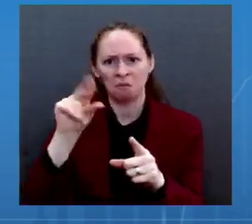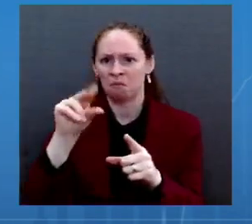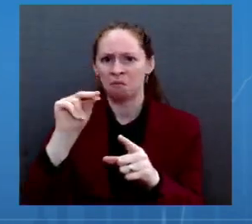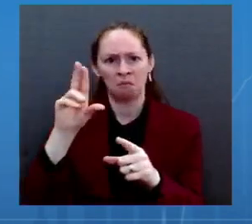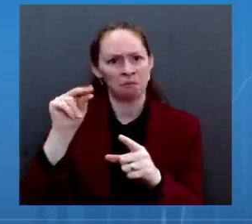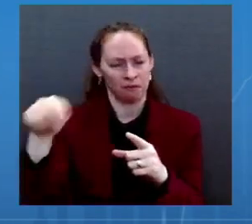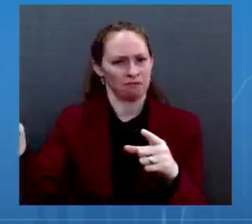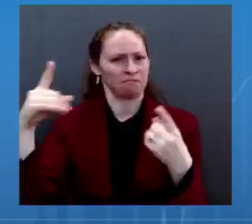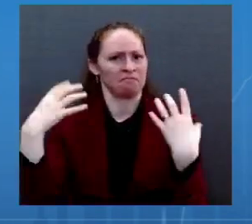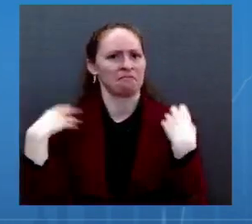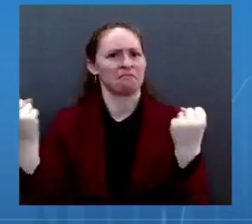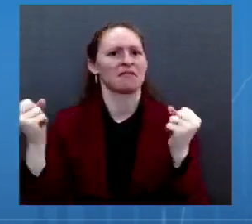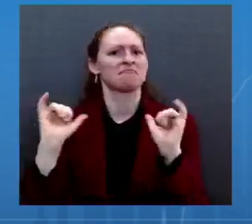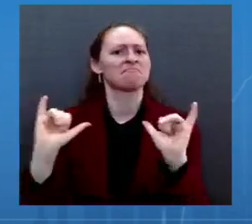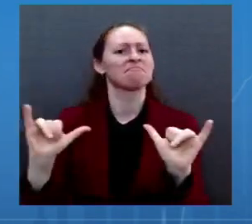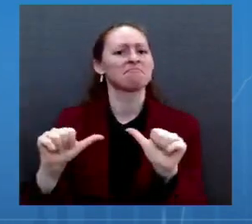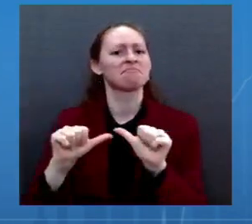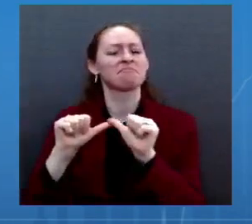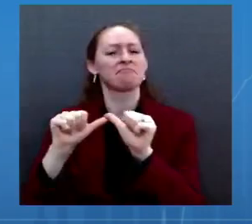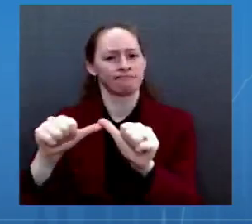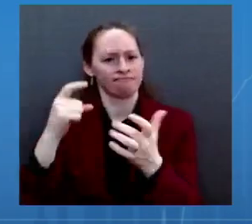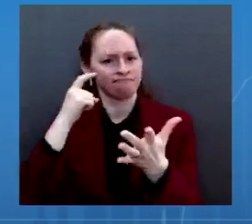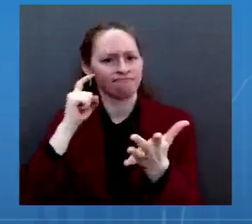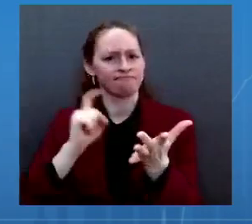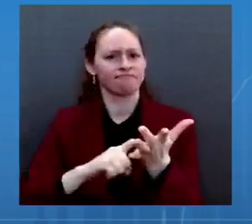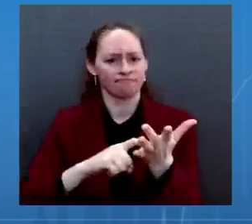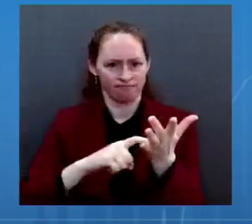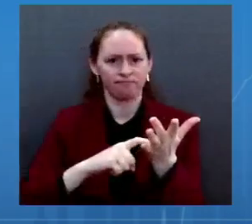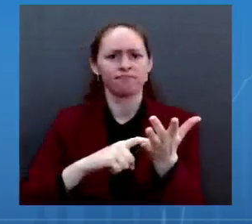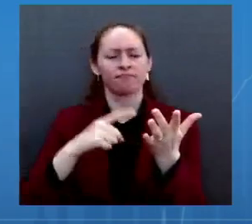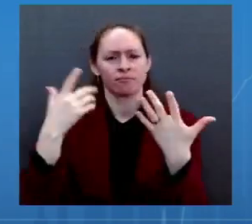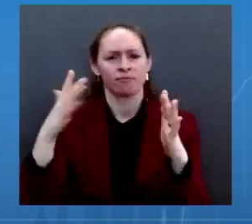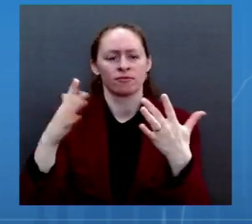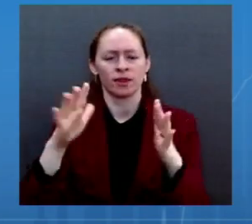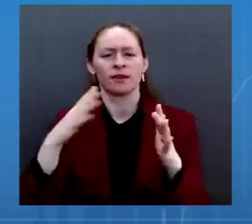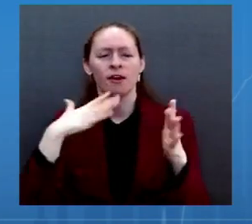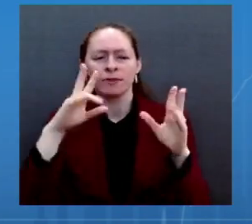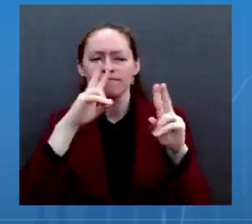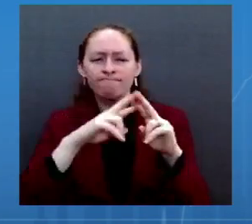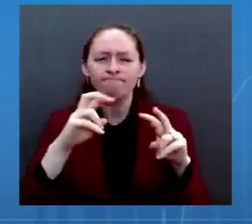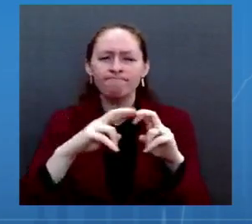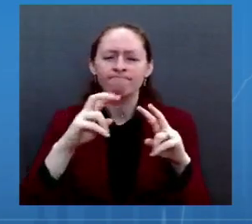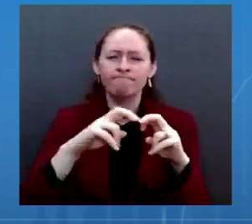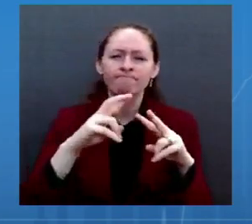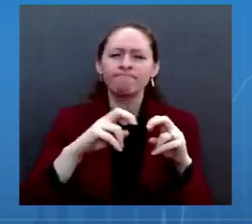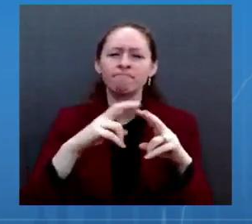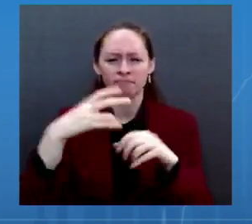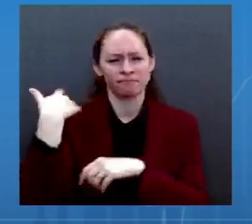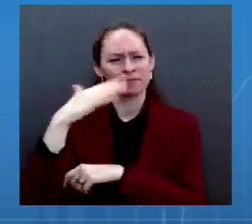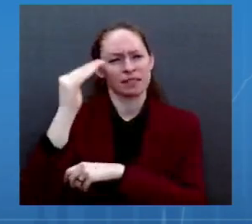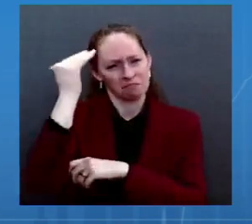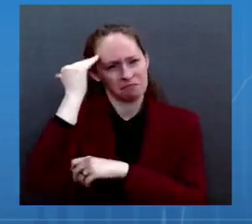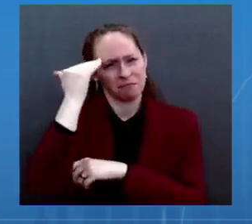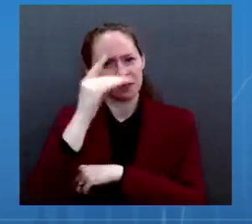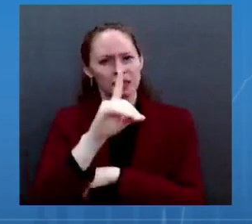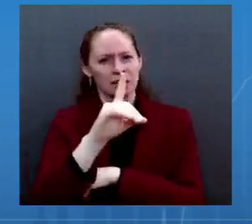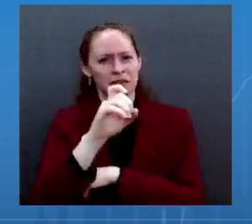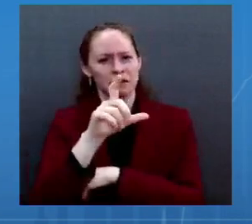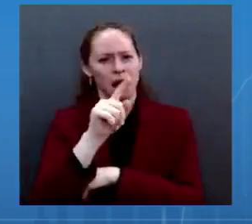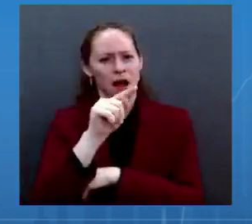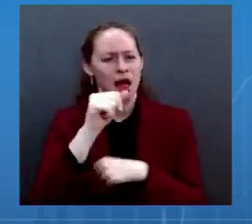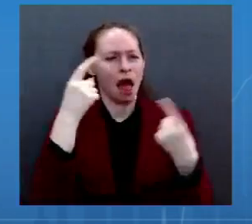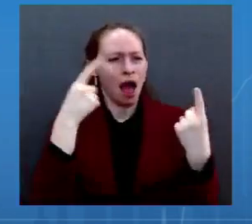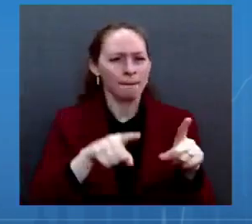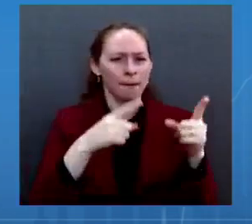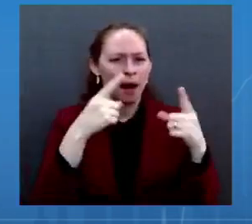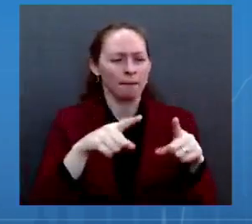Israel, we expect to see a similar trend of increased protection over those who are boosted with Omicron. Vaccines and